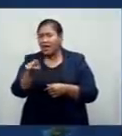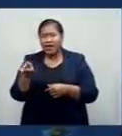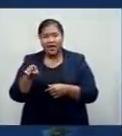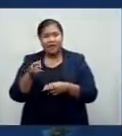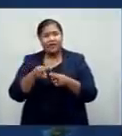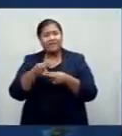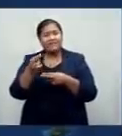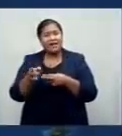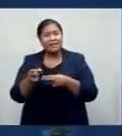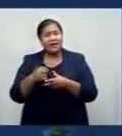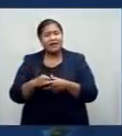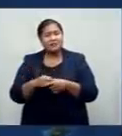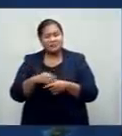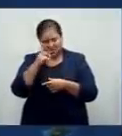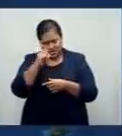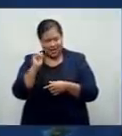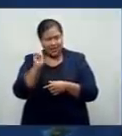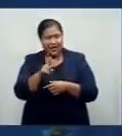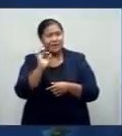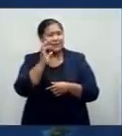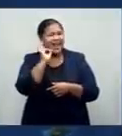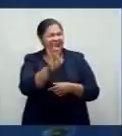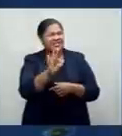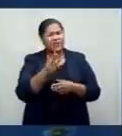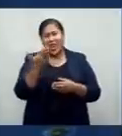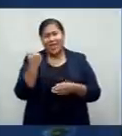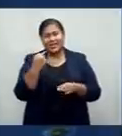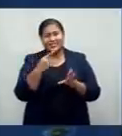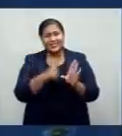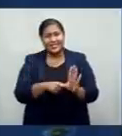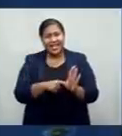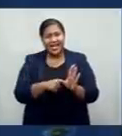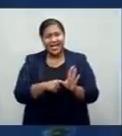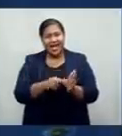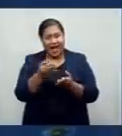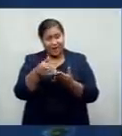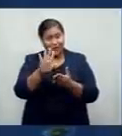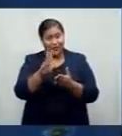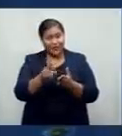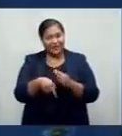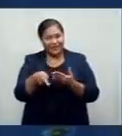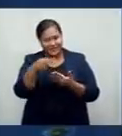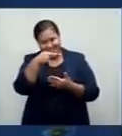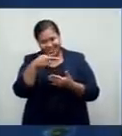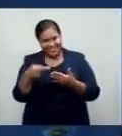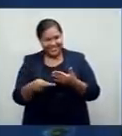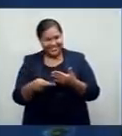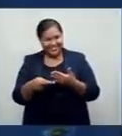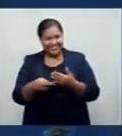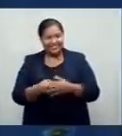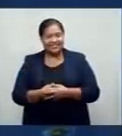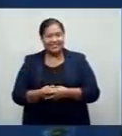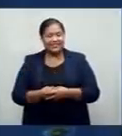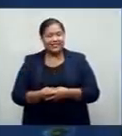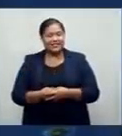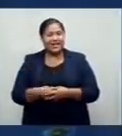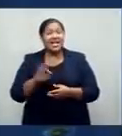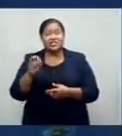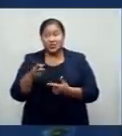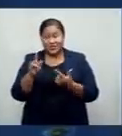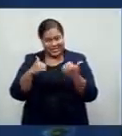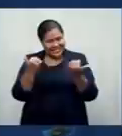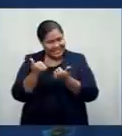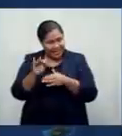canes to claim last year's approved rate, which is sufficient for them